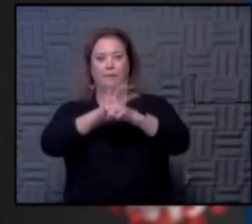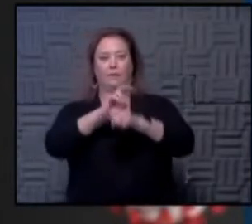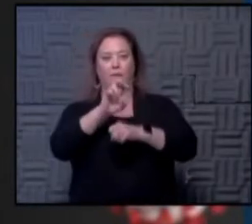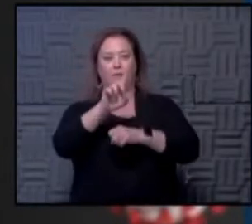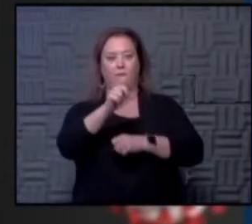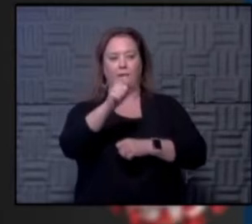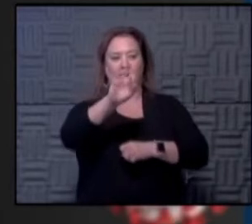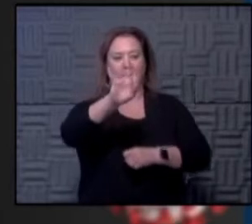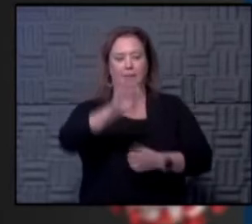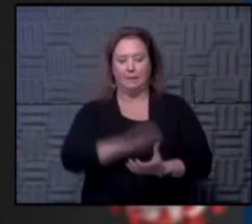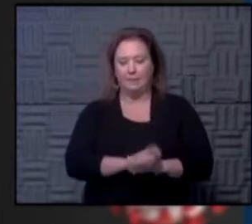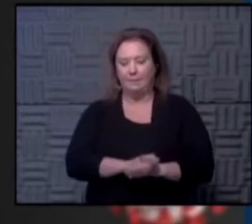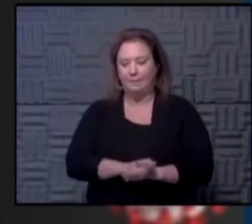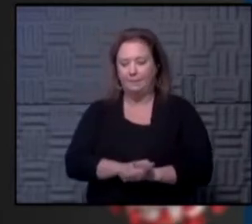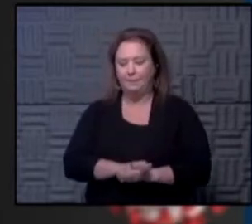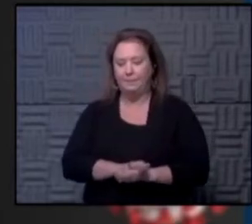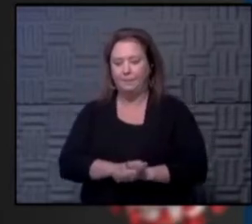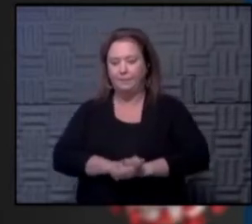COVID-19?